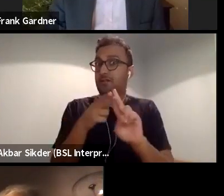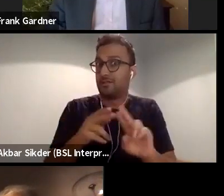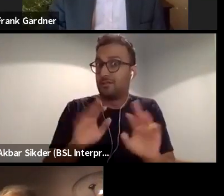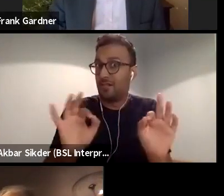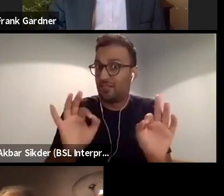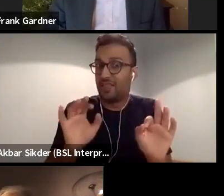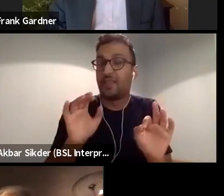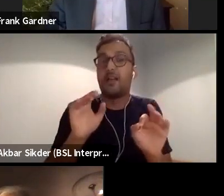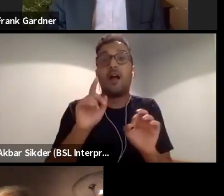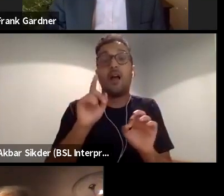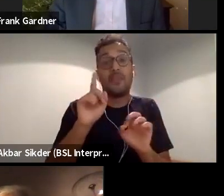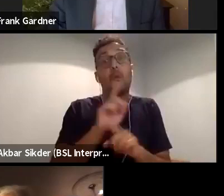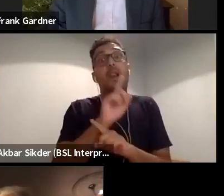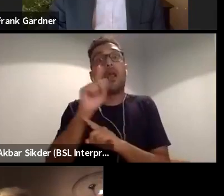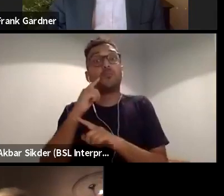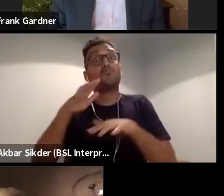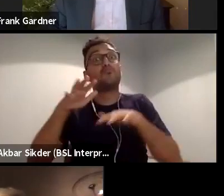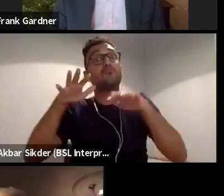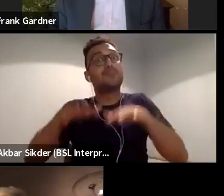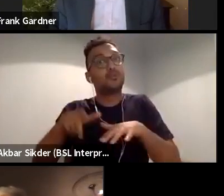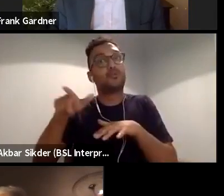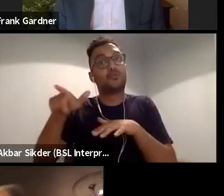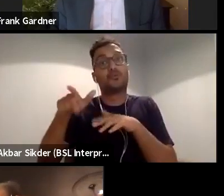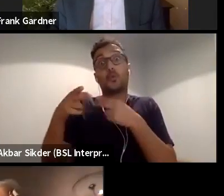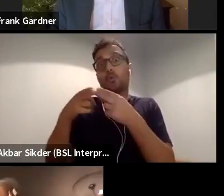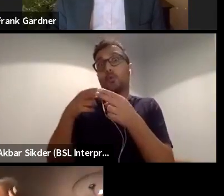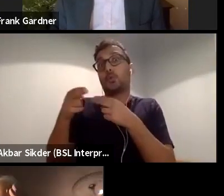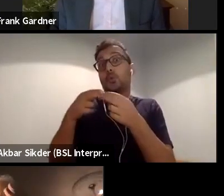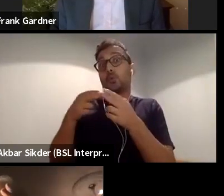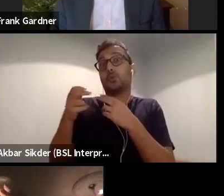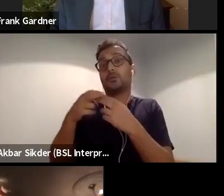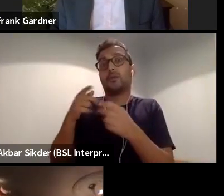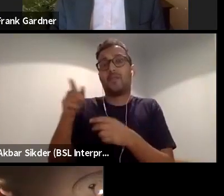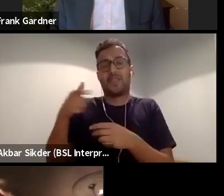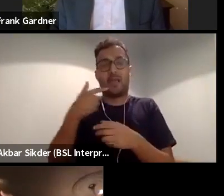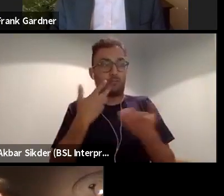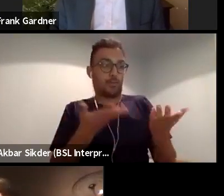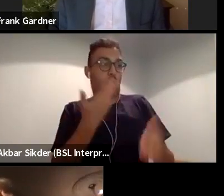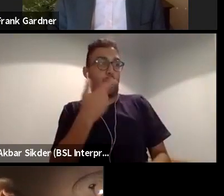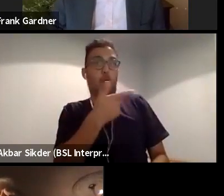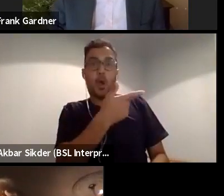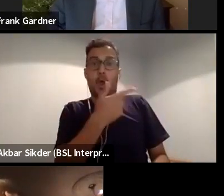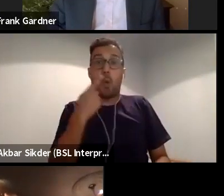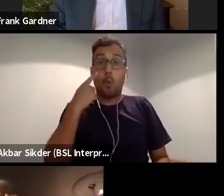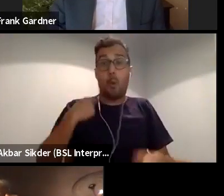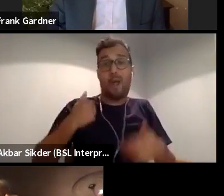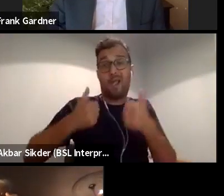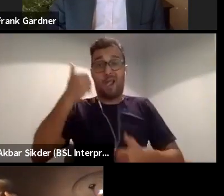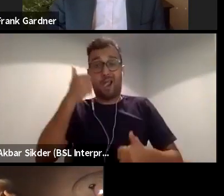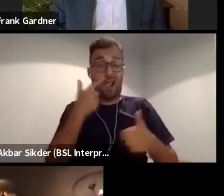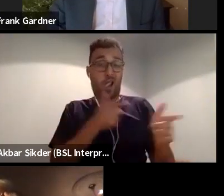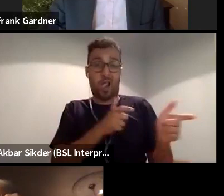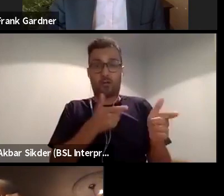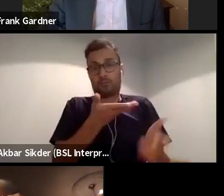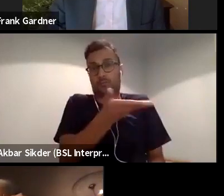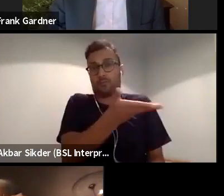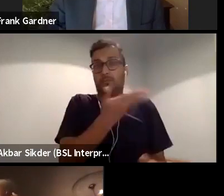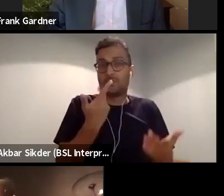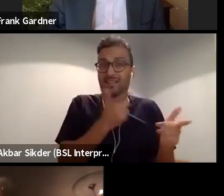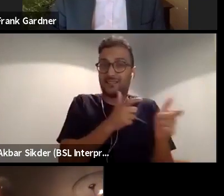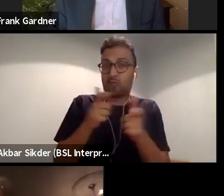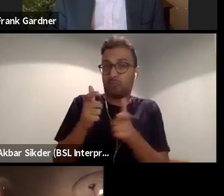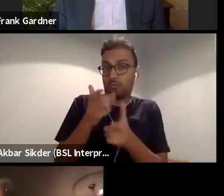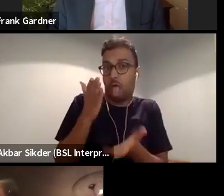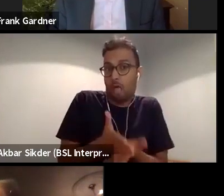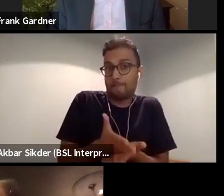you could probably say with some pride, who were calling out what it was far before our